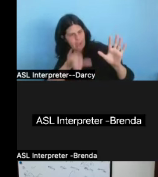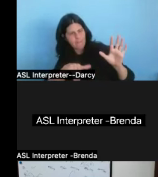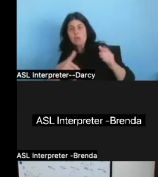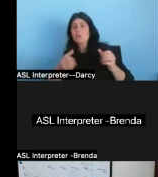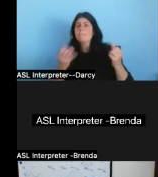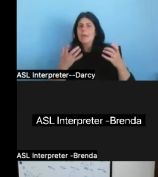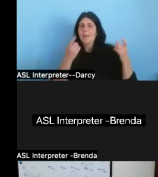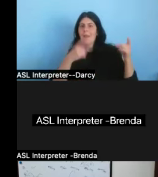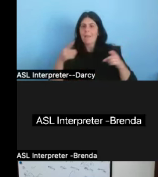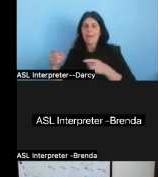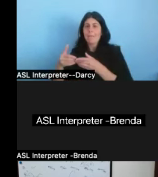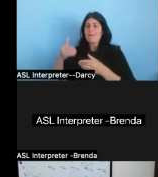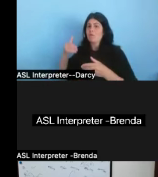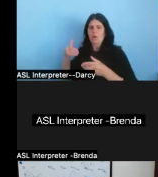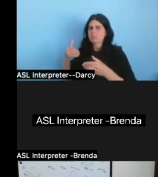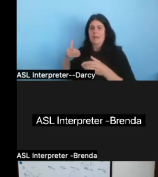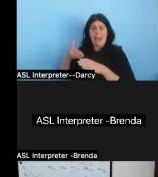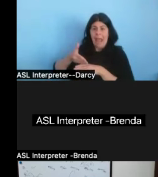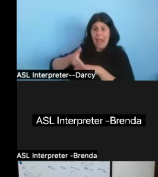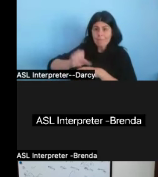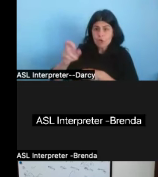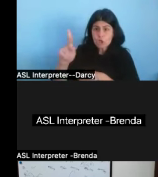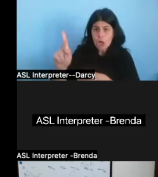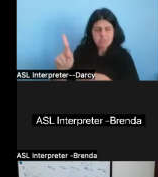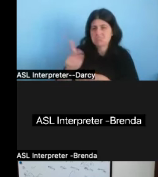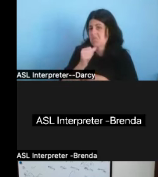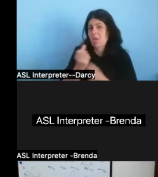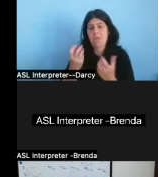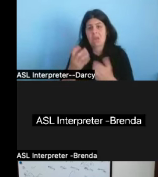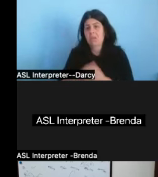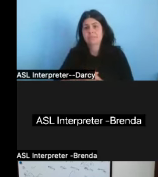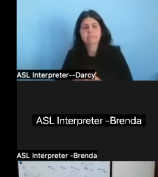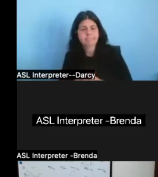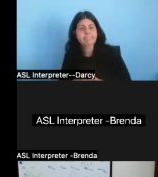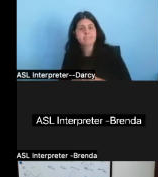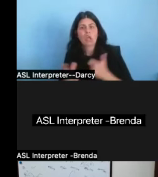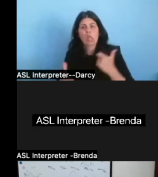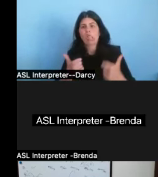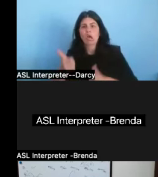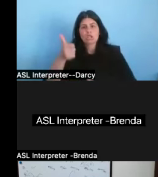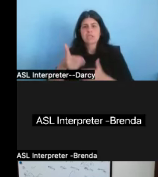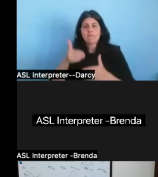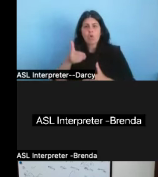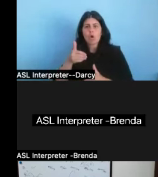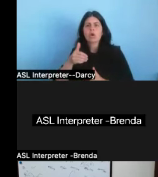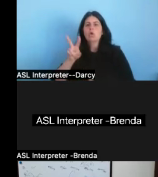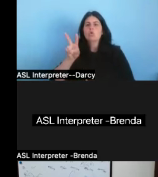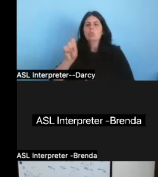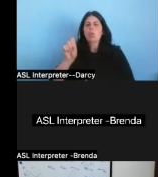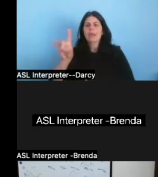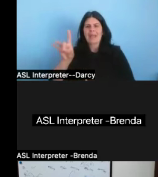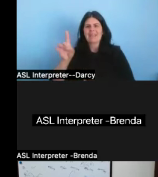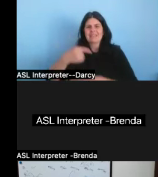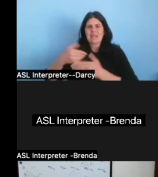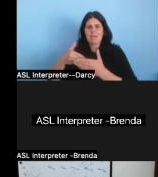and then not very many aftershocks. The largest foreshock was a magnitude 2.8 the day before, and then the